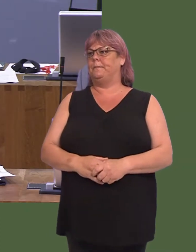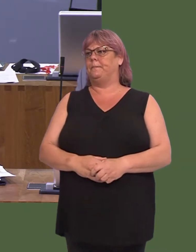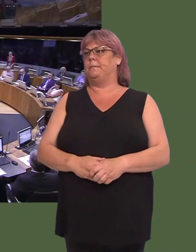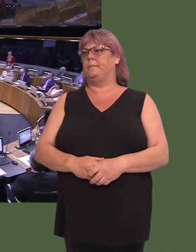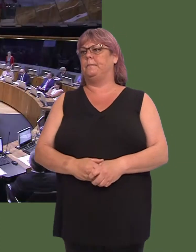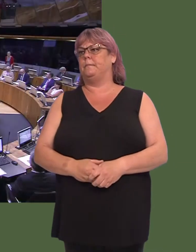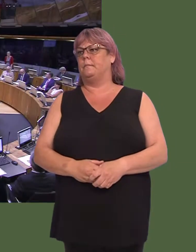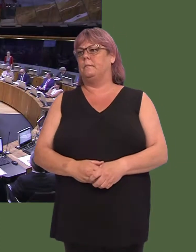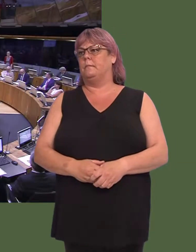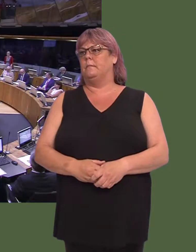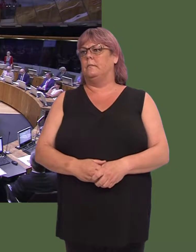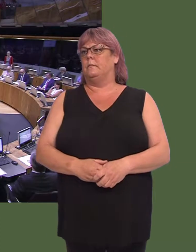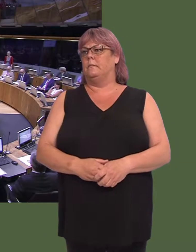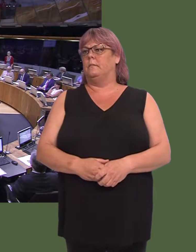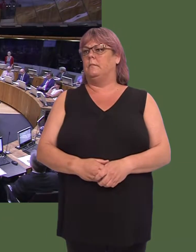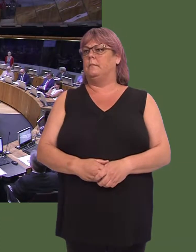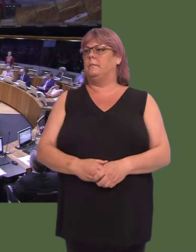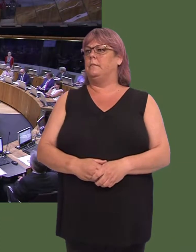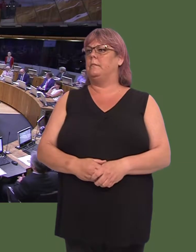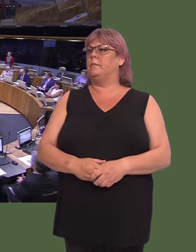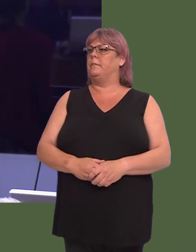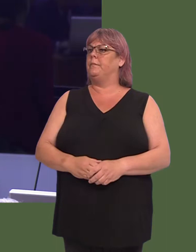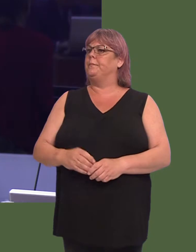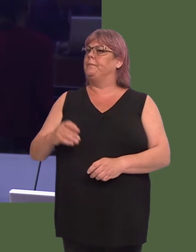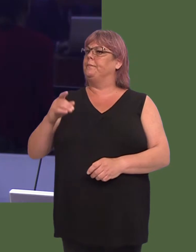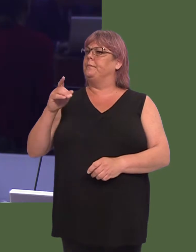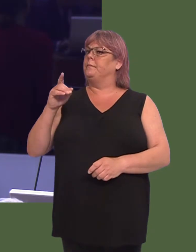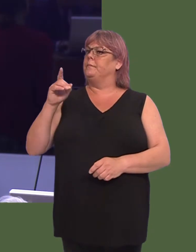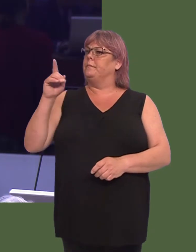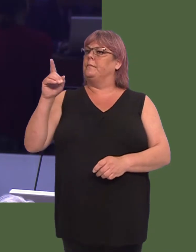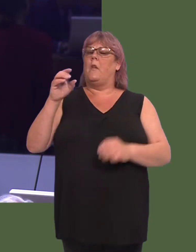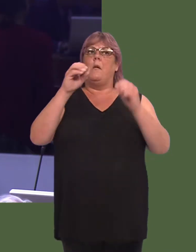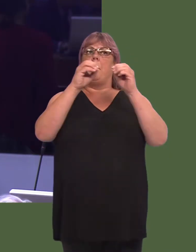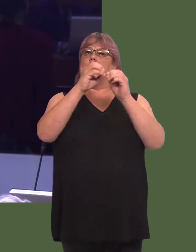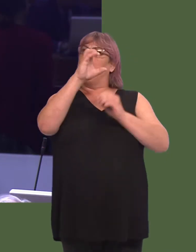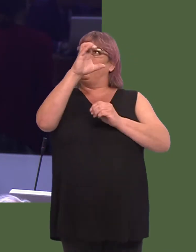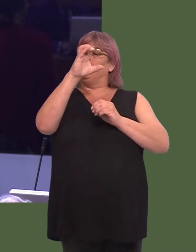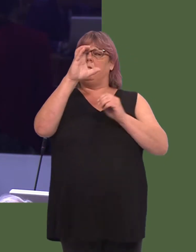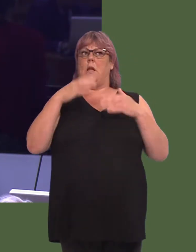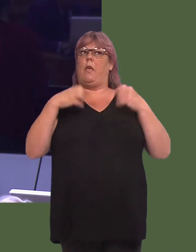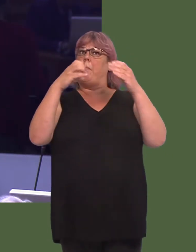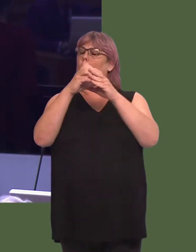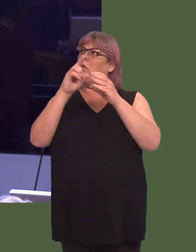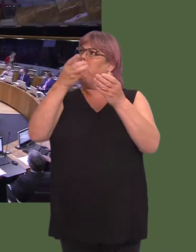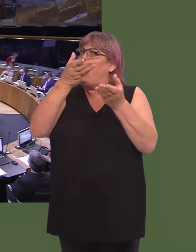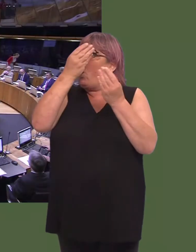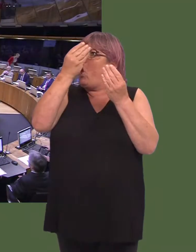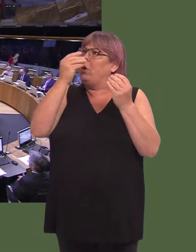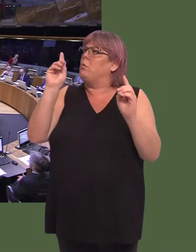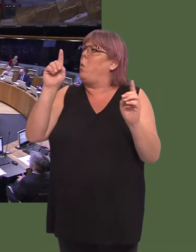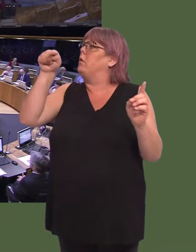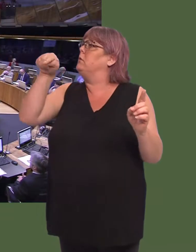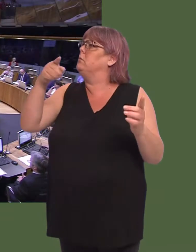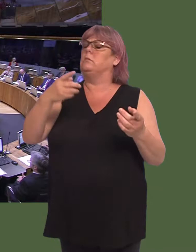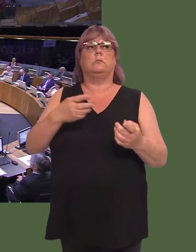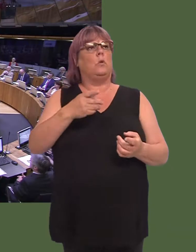you, Presiding Officer. First Minister, what lessons have you learned over the years since the creation of the Betsy Cadwaladr University Health Board?